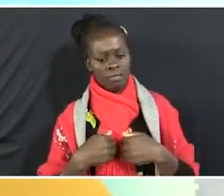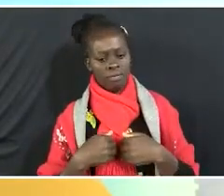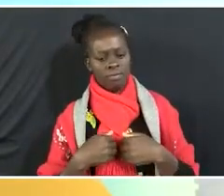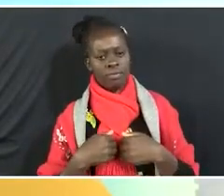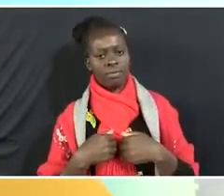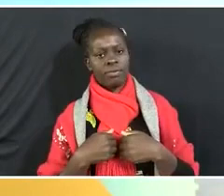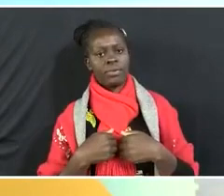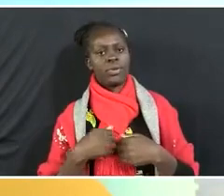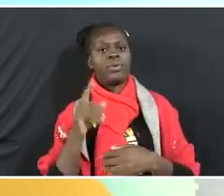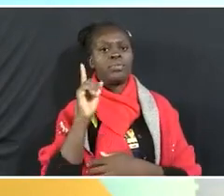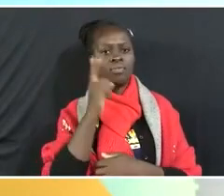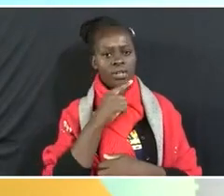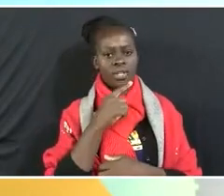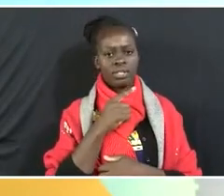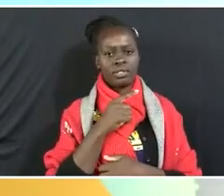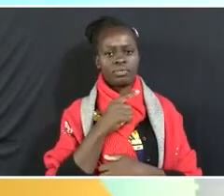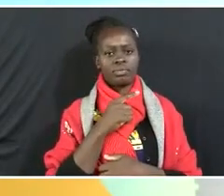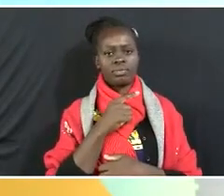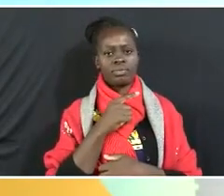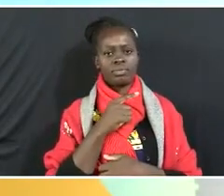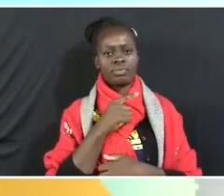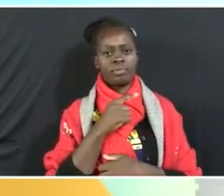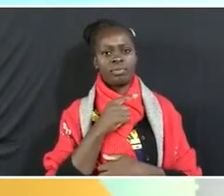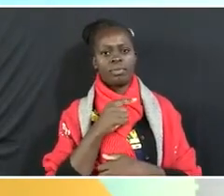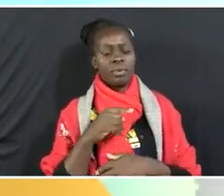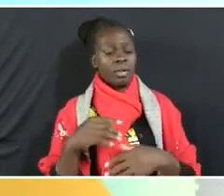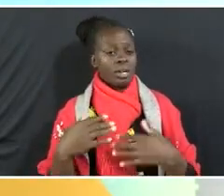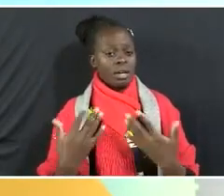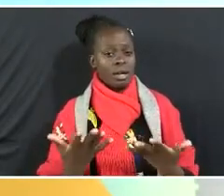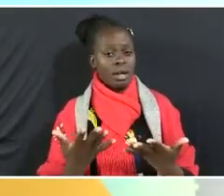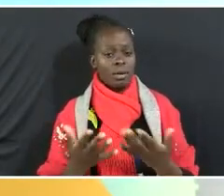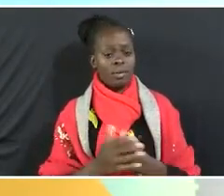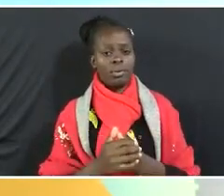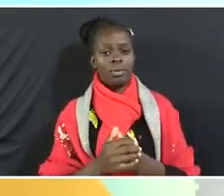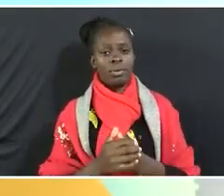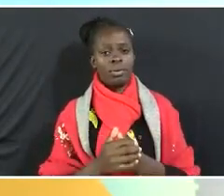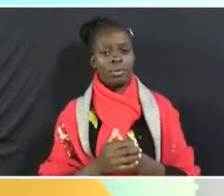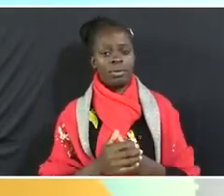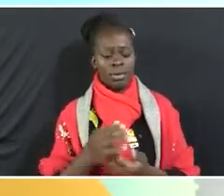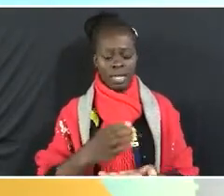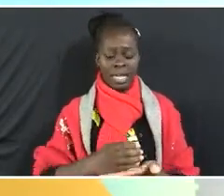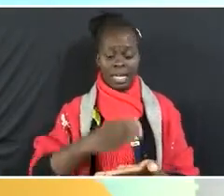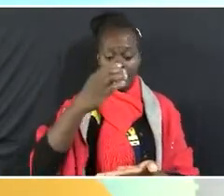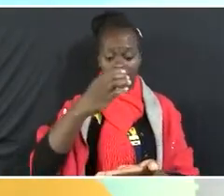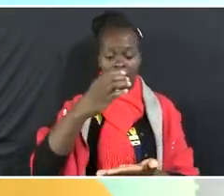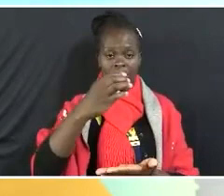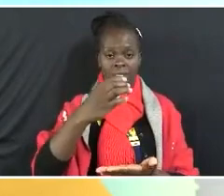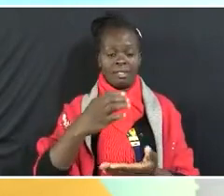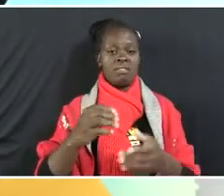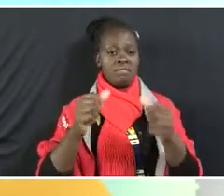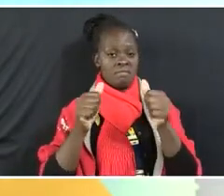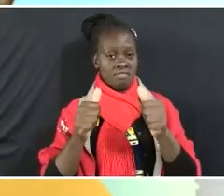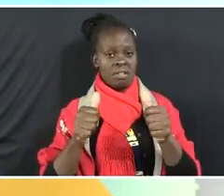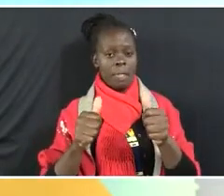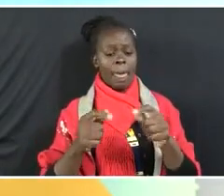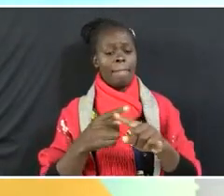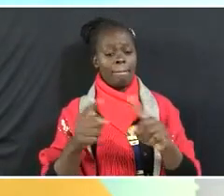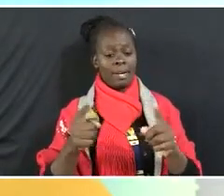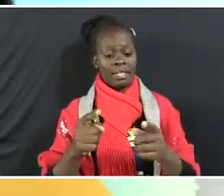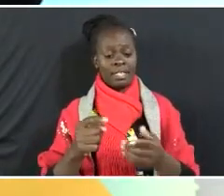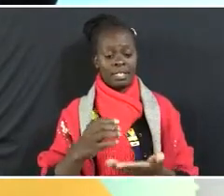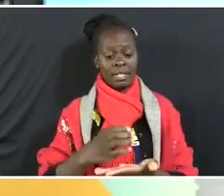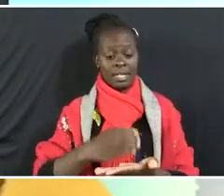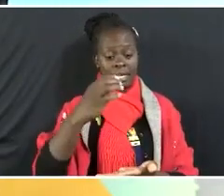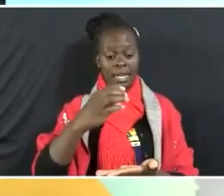no matter how hot you pour that, you pour the hot tea into the glass is still fine, but try drop the glass